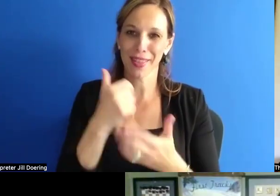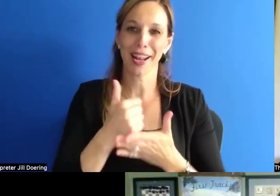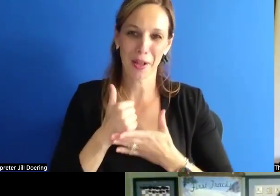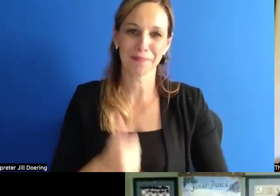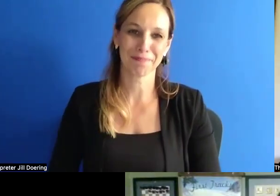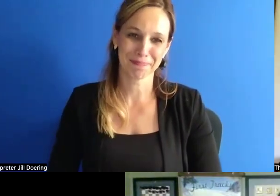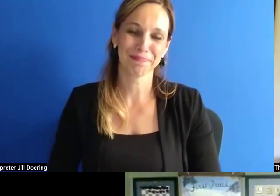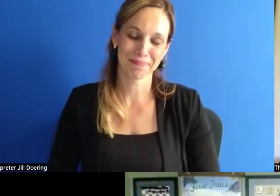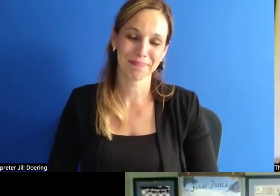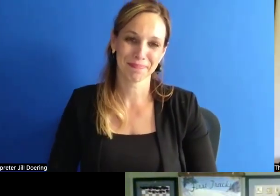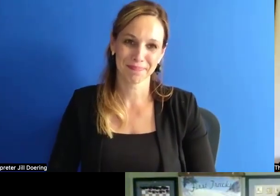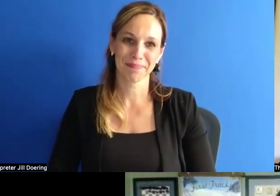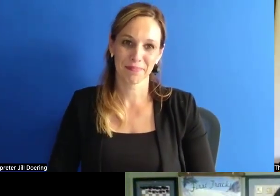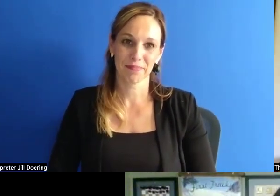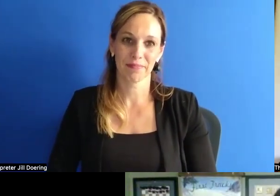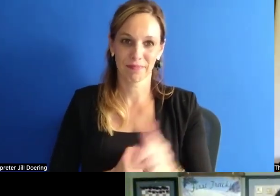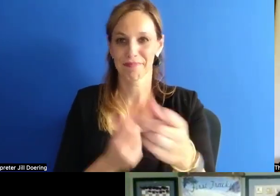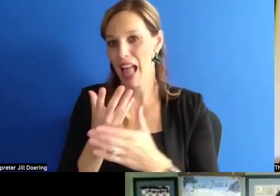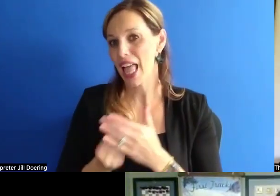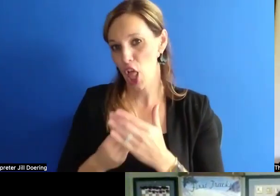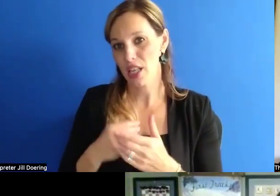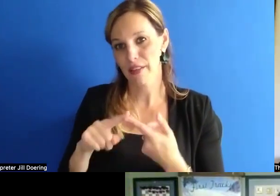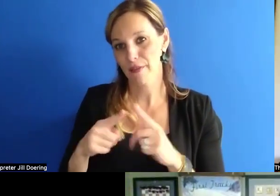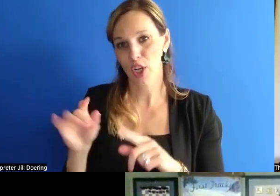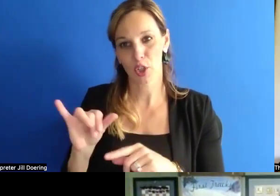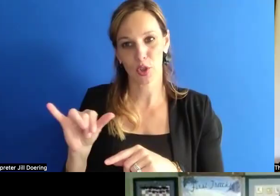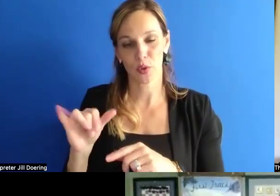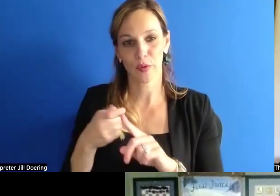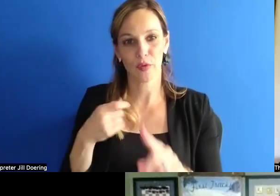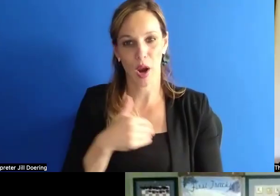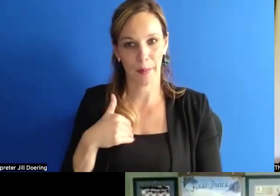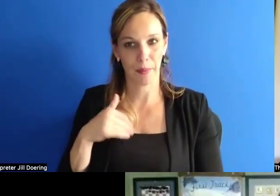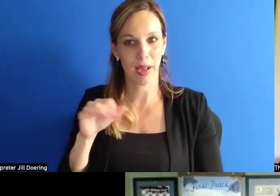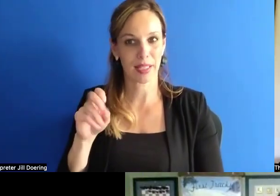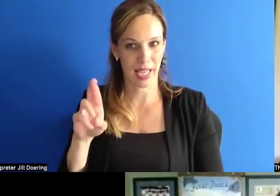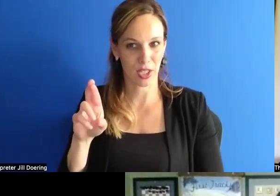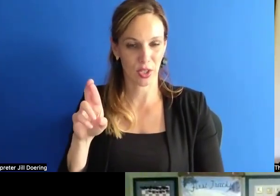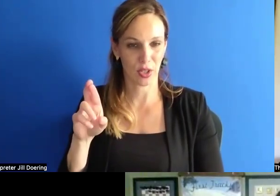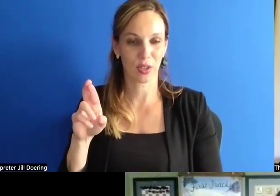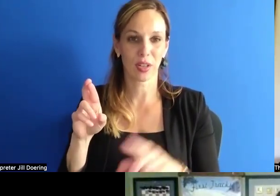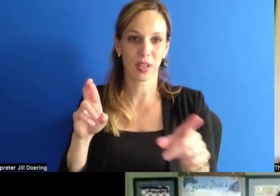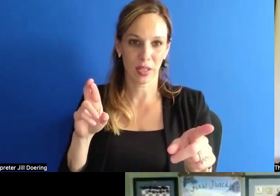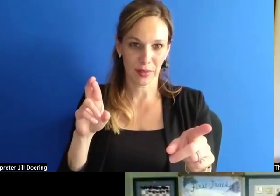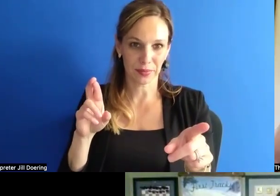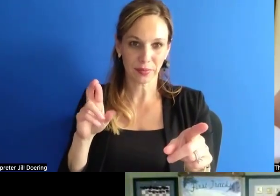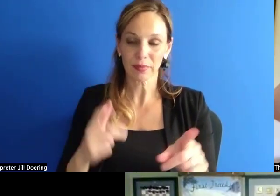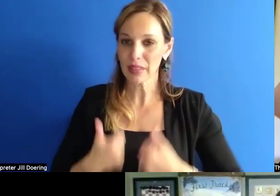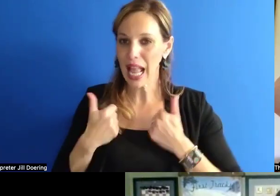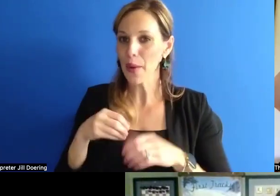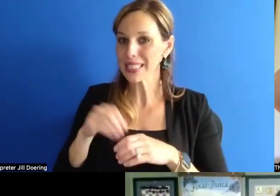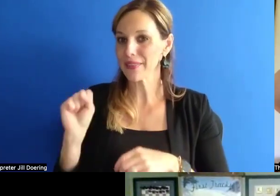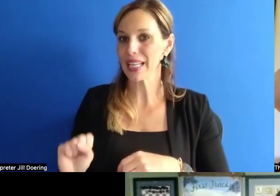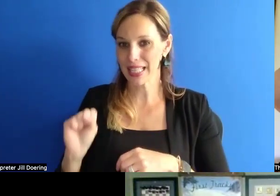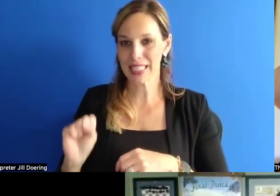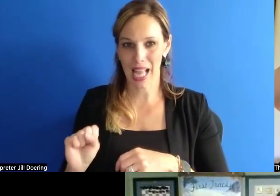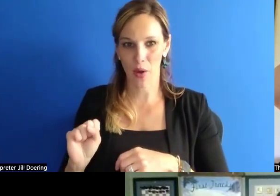Yeah, I mean, I lost the fan to breast cancer. I mean, she beat the first round. And I Yeah. was living in the South, working at a